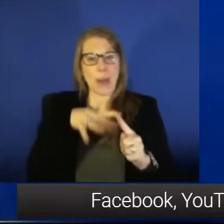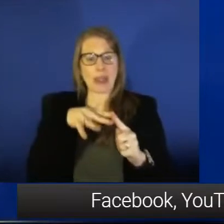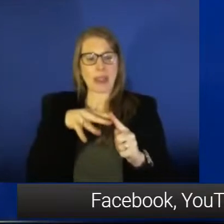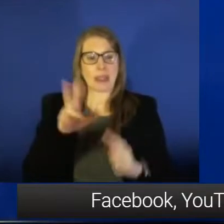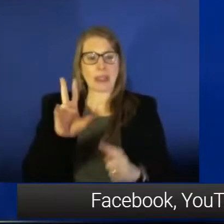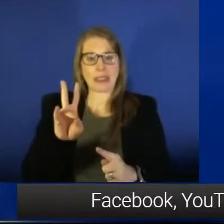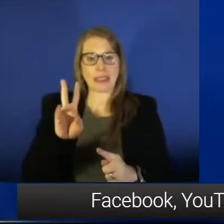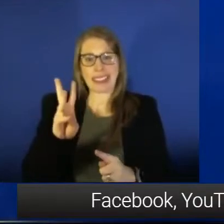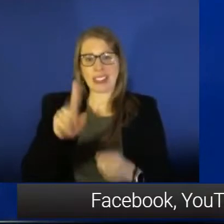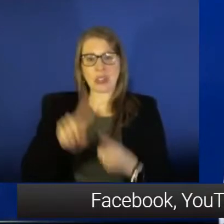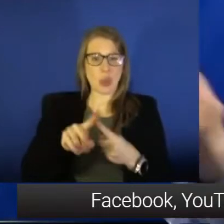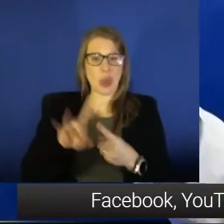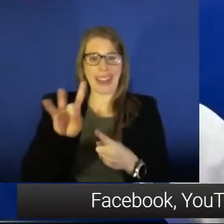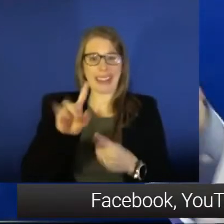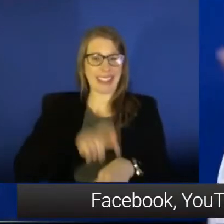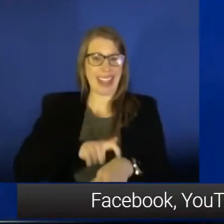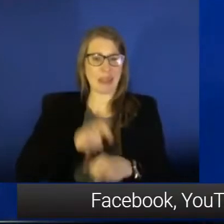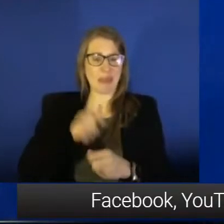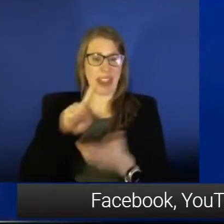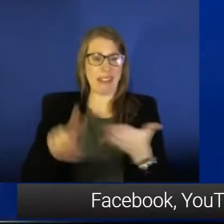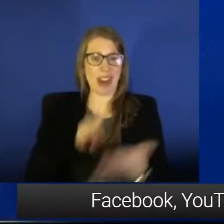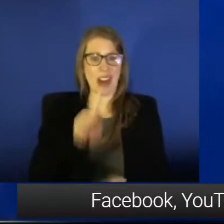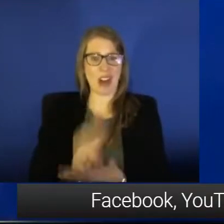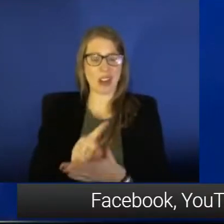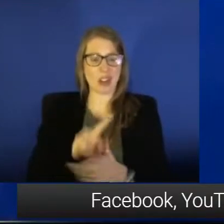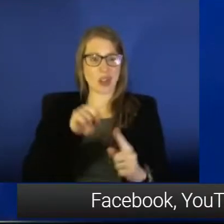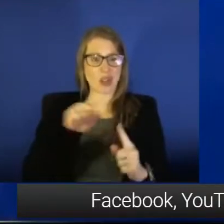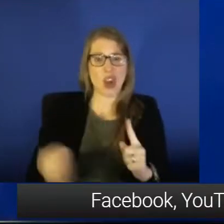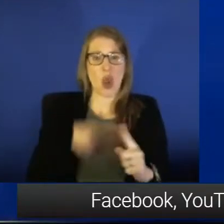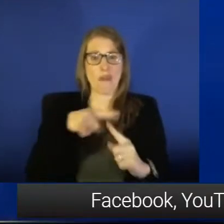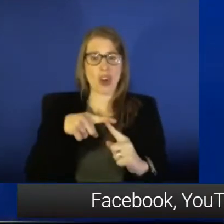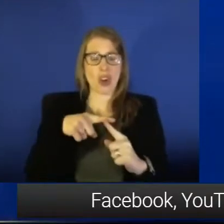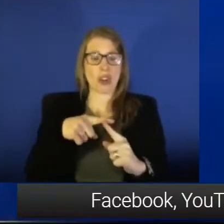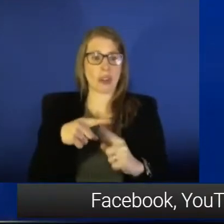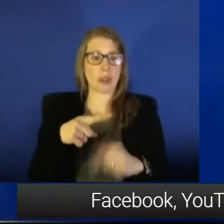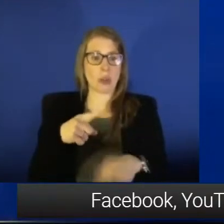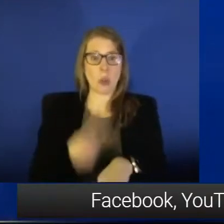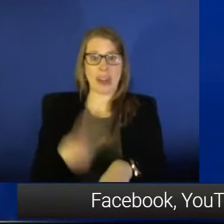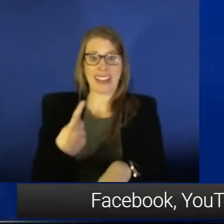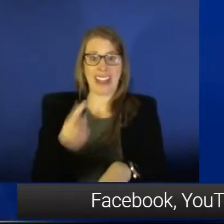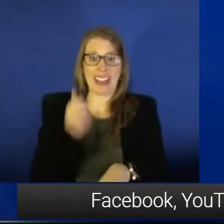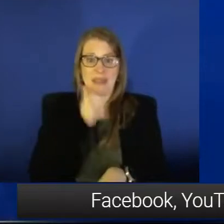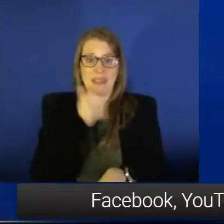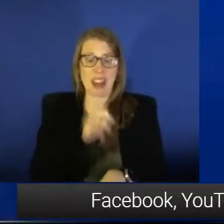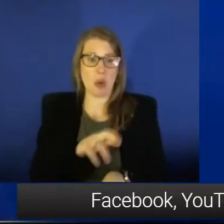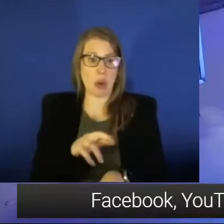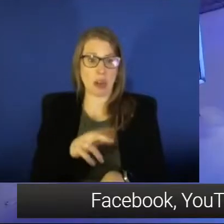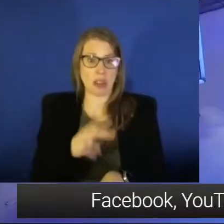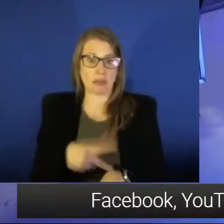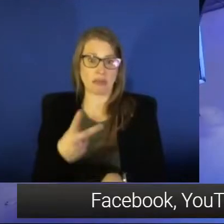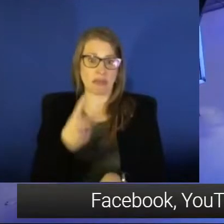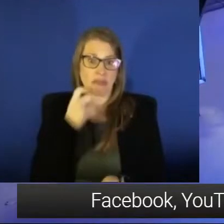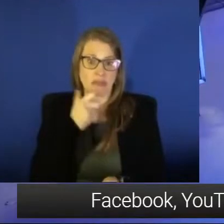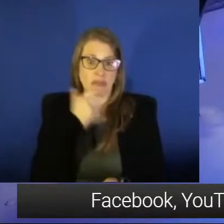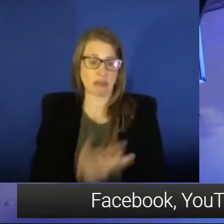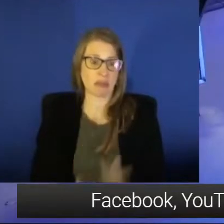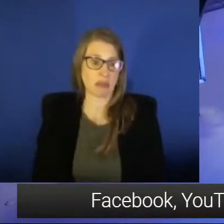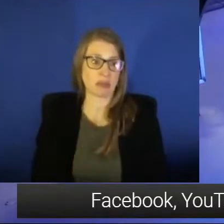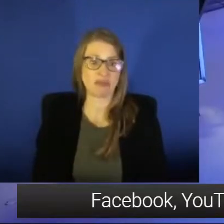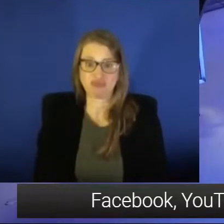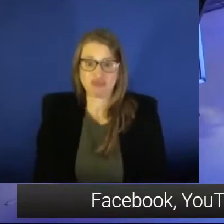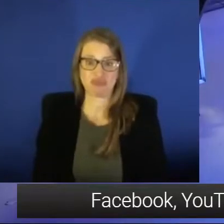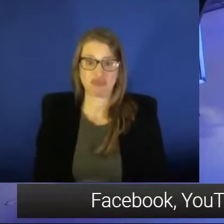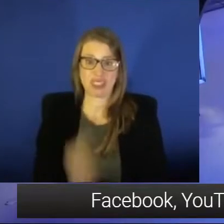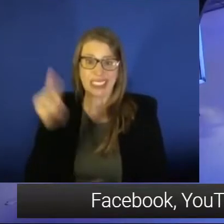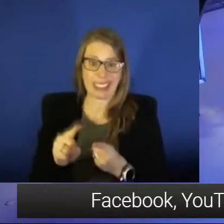an hour. In homes, the turnover rates may be once a day or 2 times a day. I mean, it's Less. harder. Yeah, it's clearly It's a lot less. less. Except, perhaps